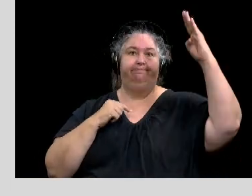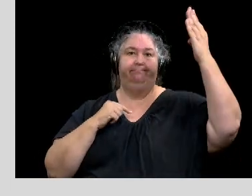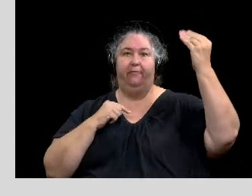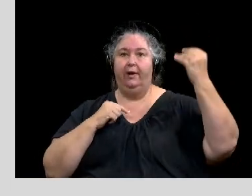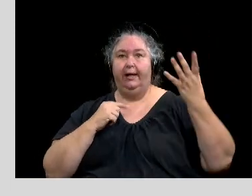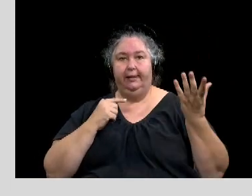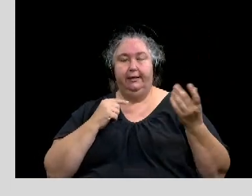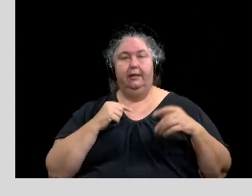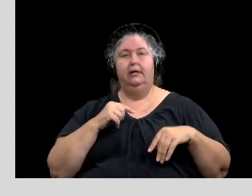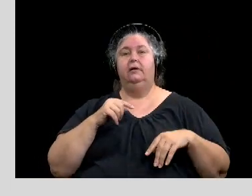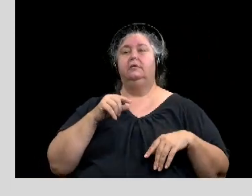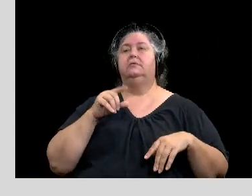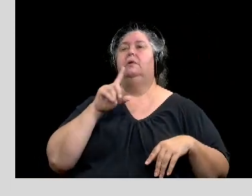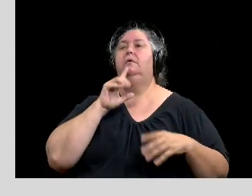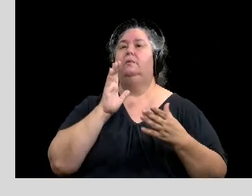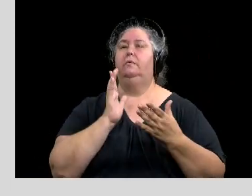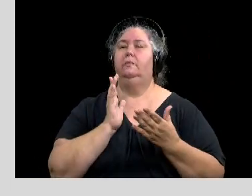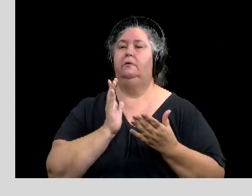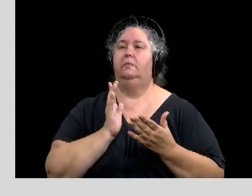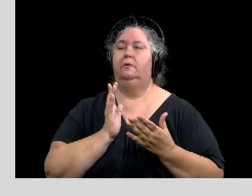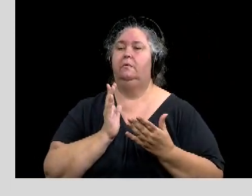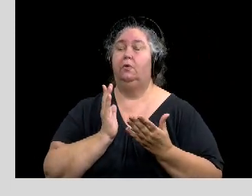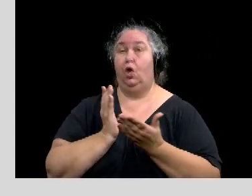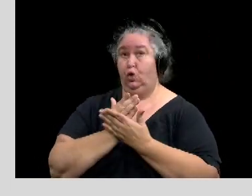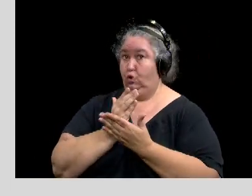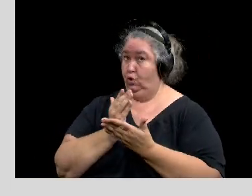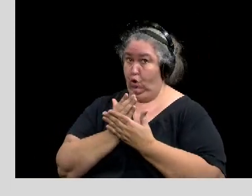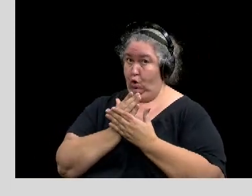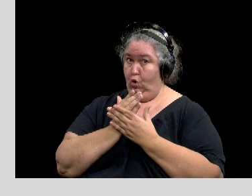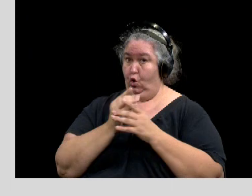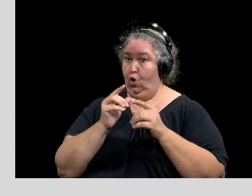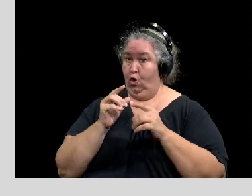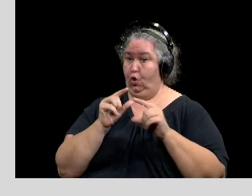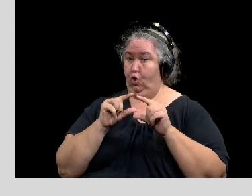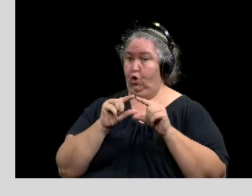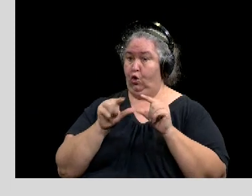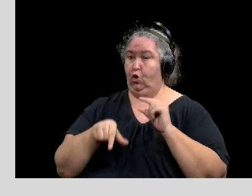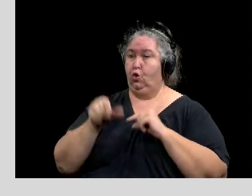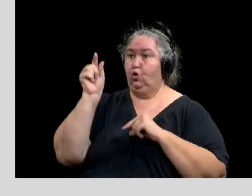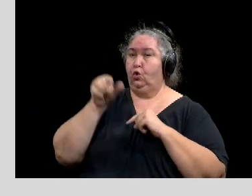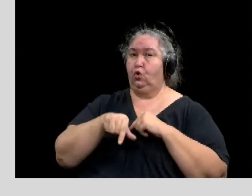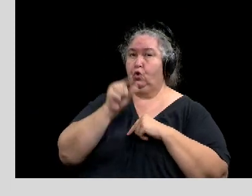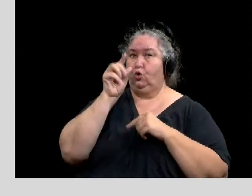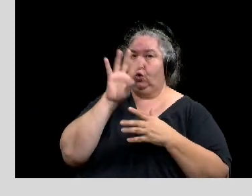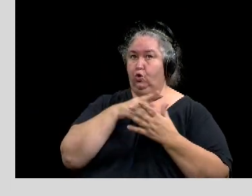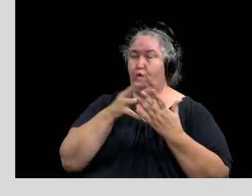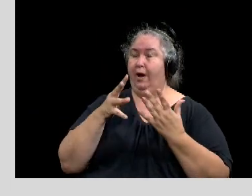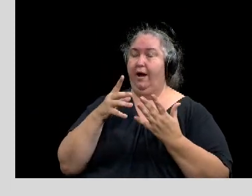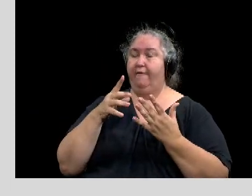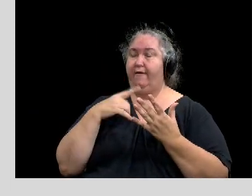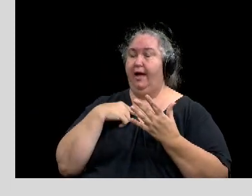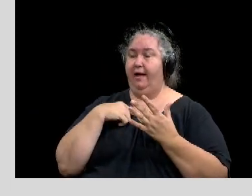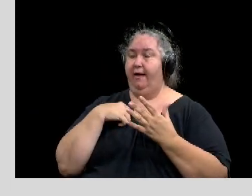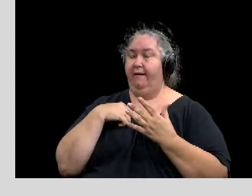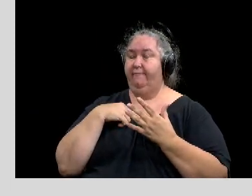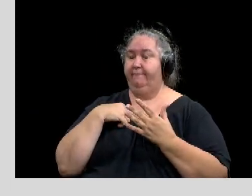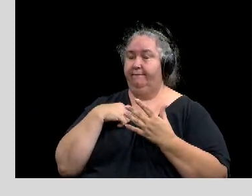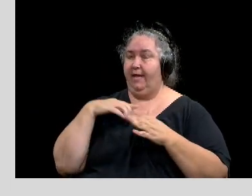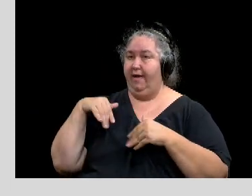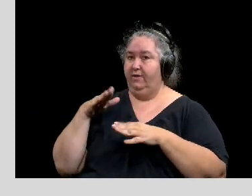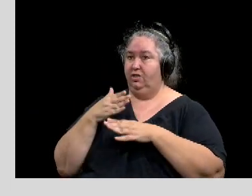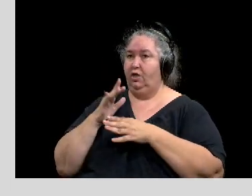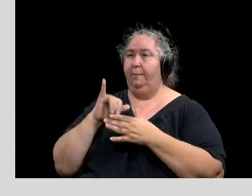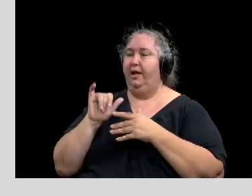This is a new bar graph that I haven't shared before, and this just is a snapshot. So this only depicts